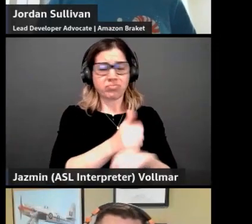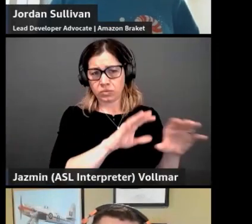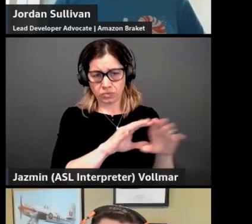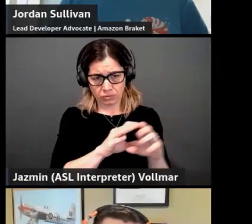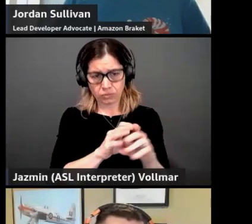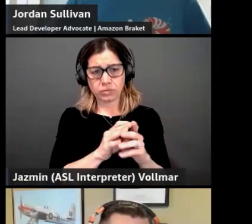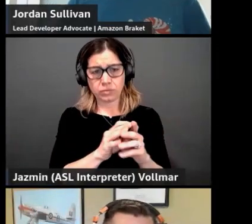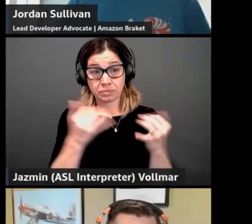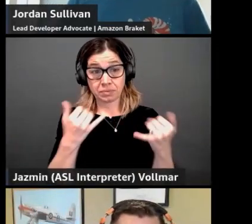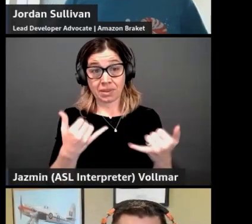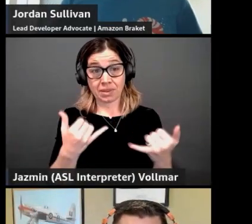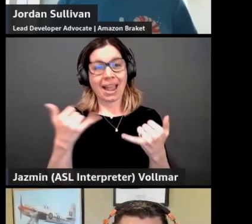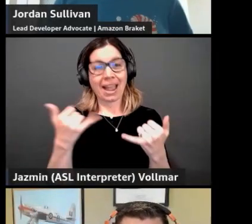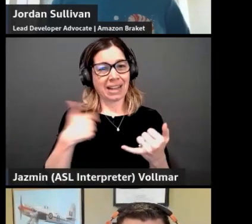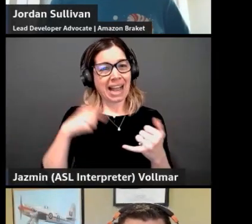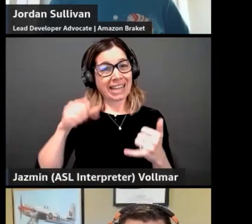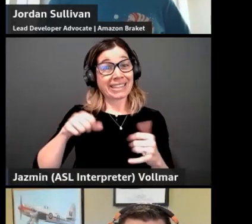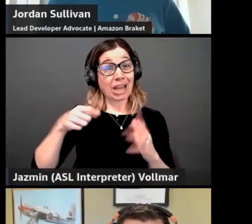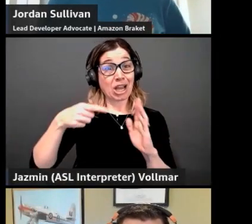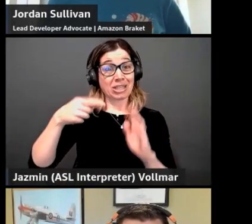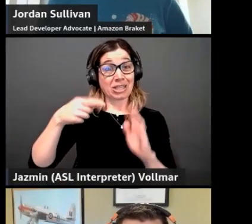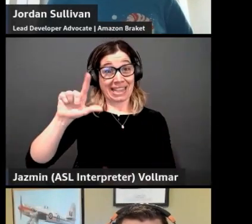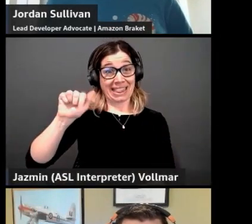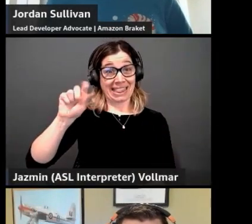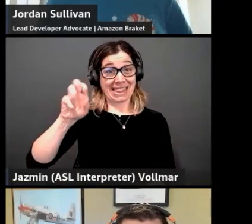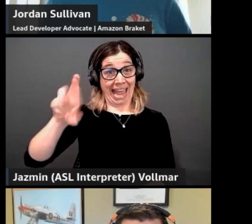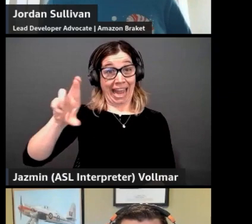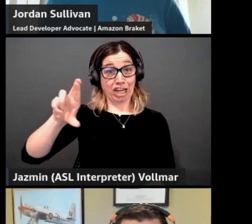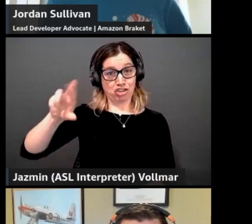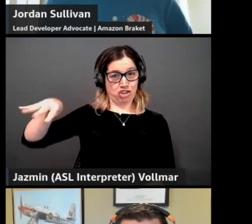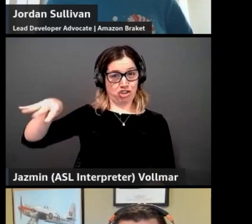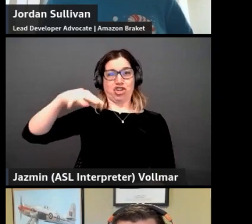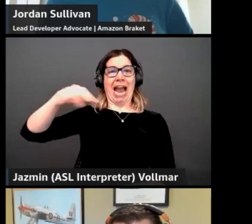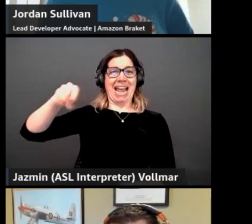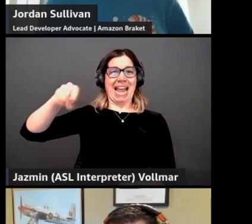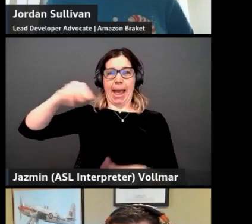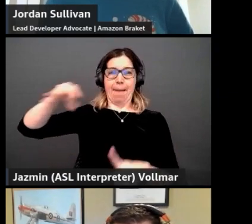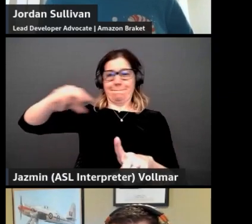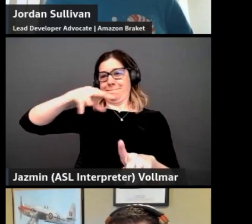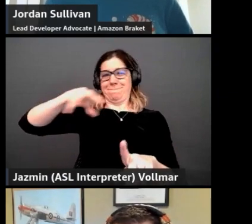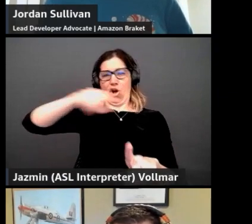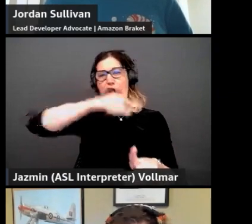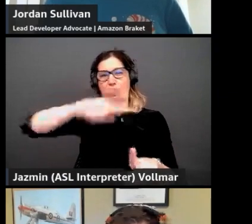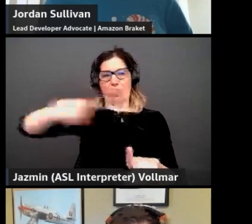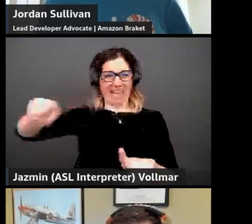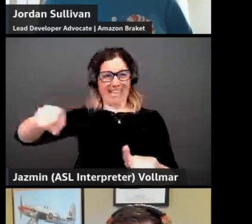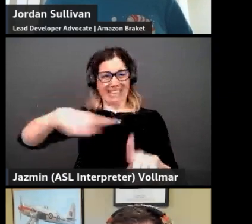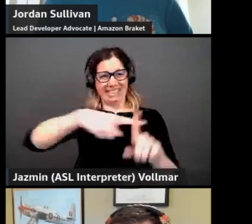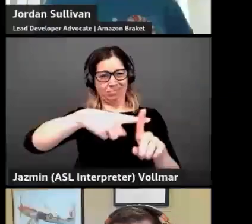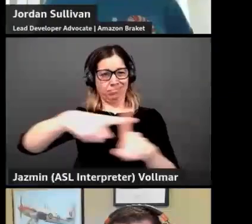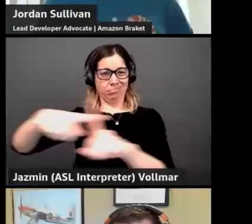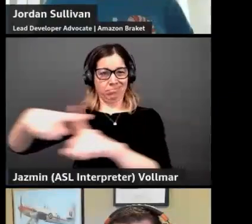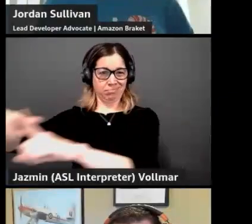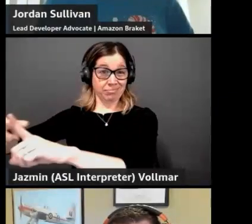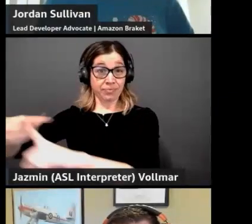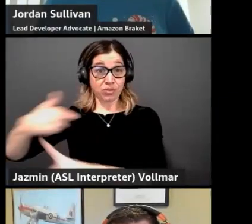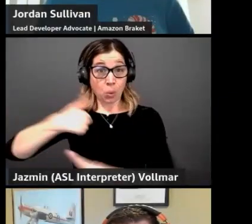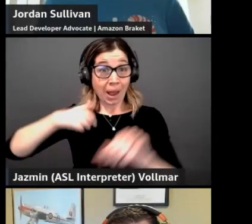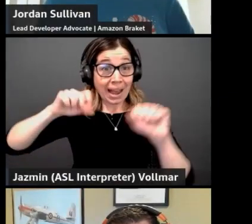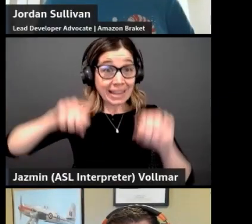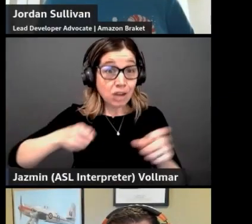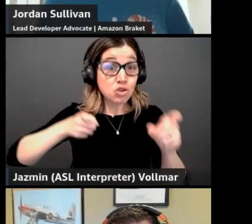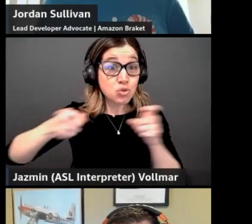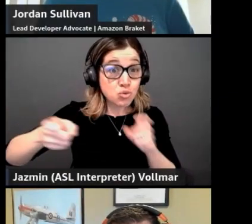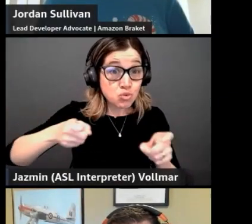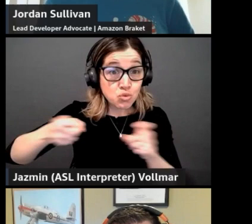can shine a laser on these atoms. And for that laser, I can control the detuning of the laser